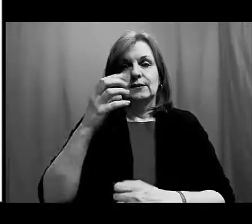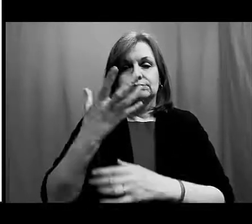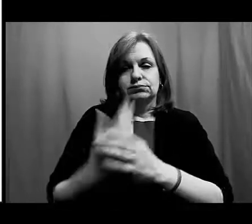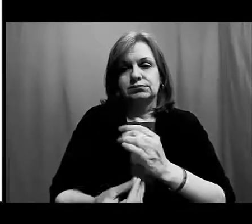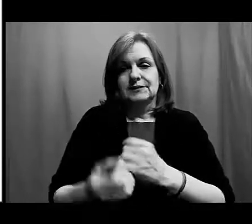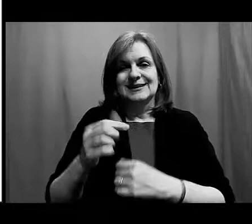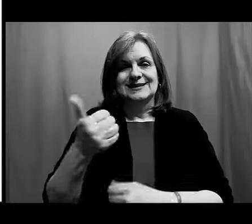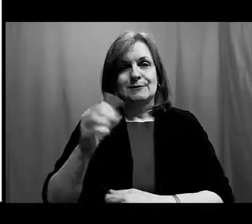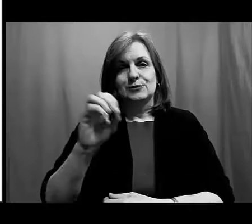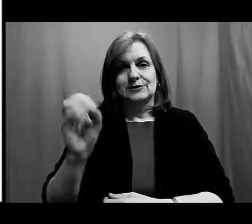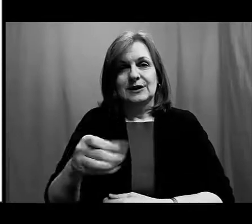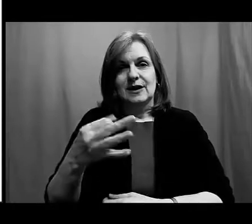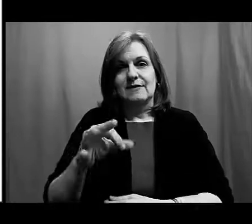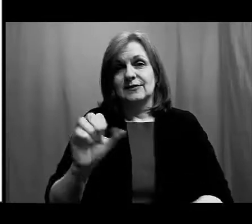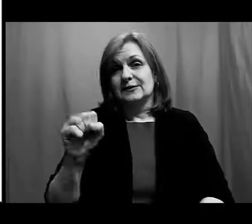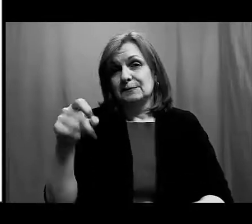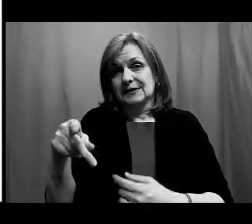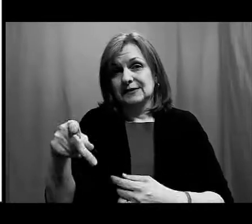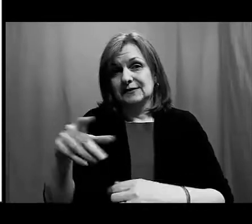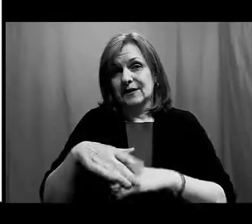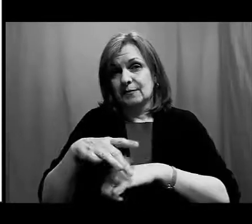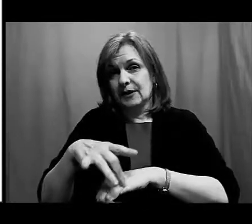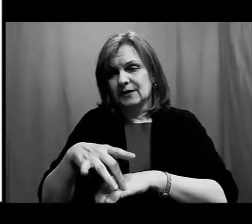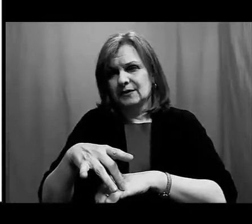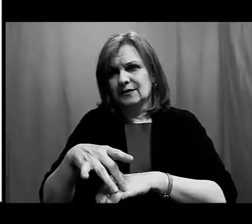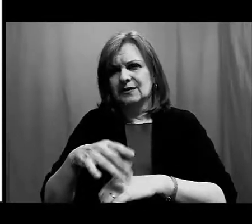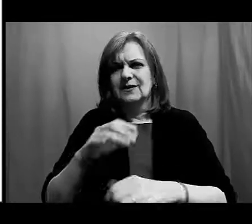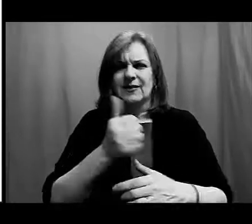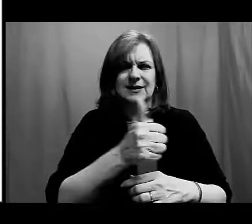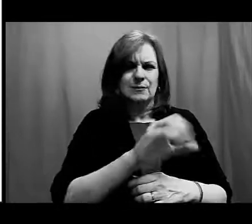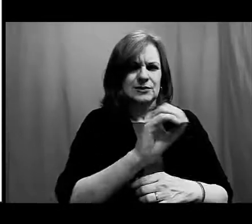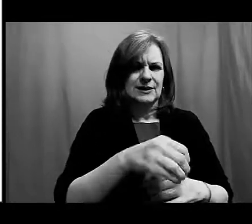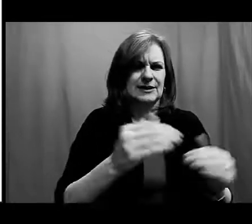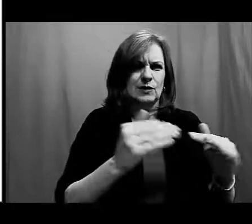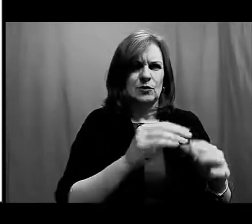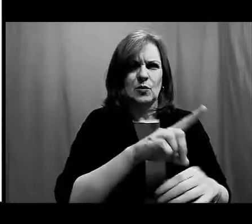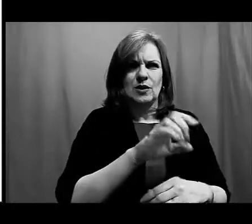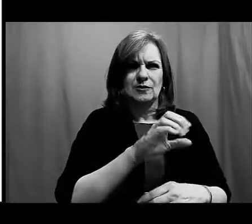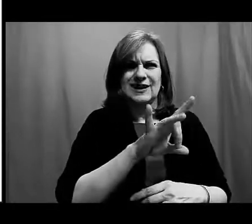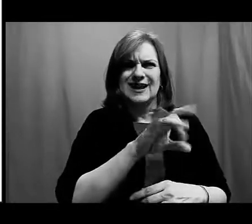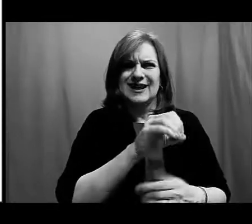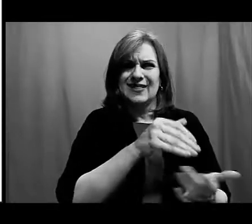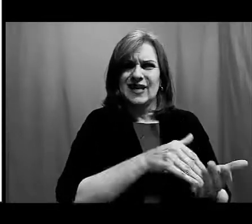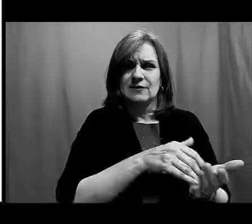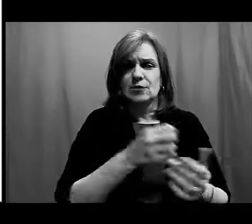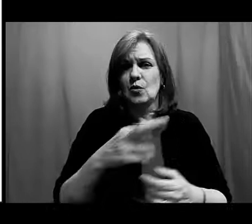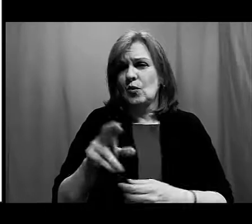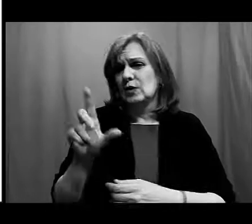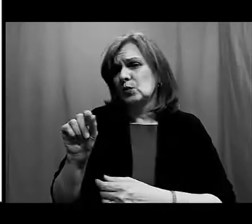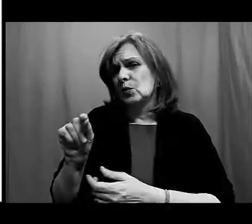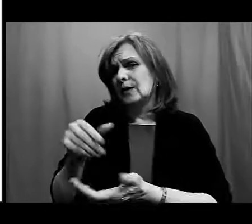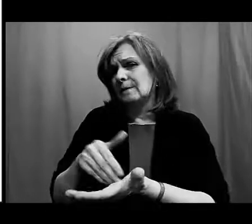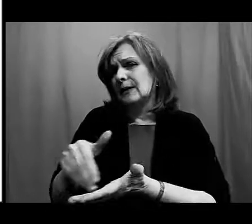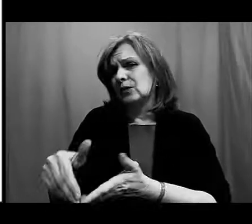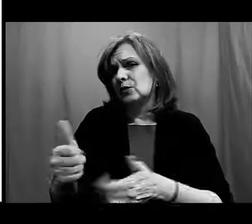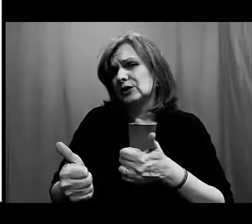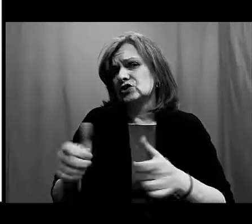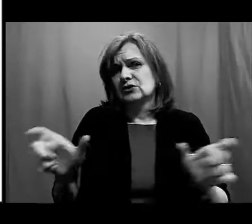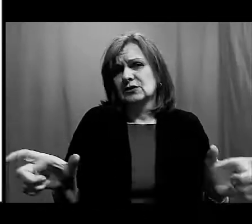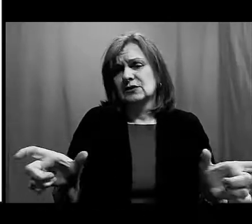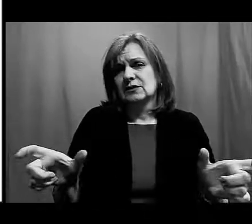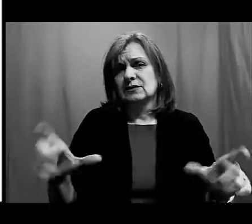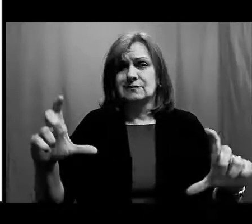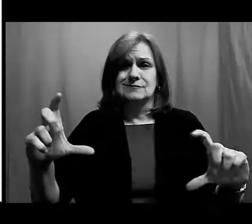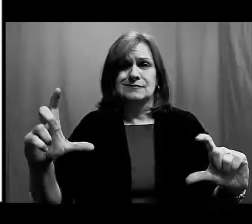we lose 10% of our species on this planet, is that 10% 180,000 or is that 10% 20